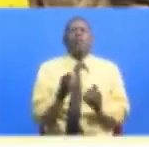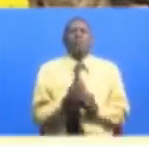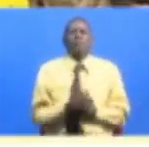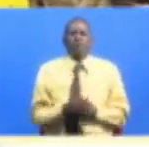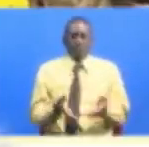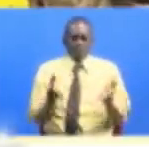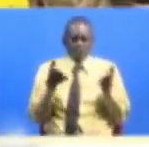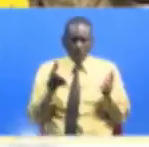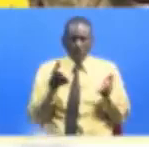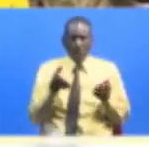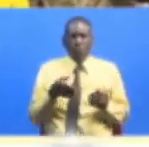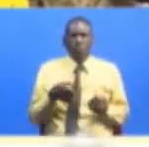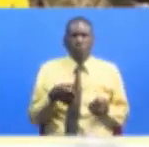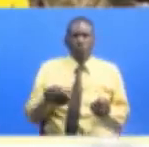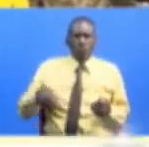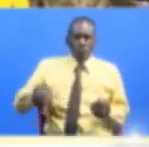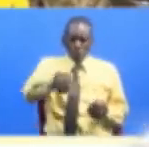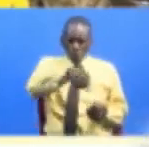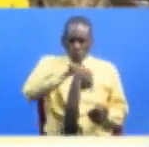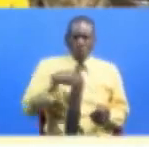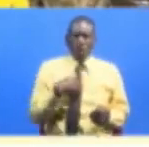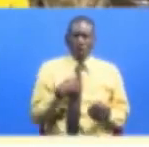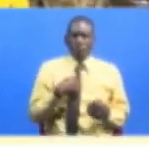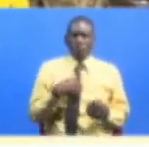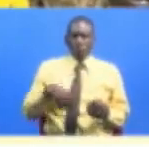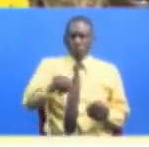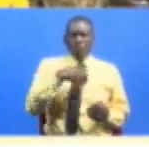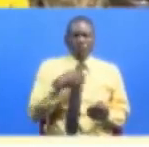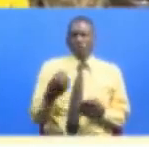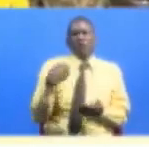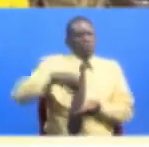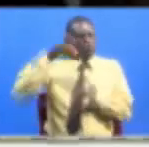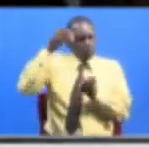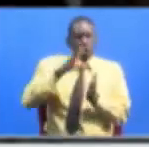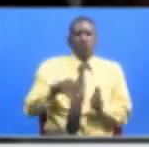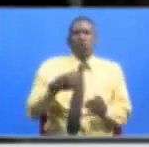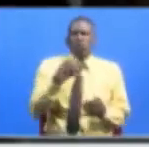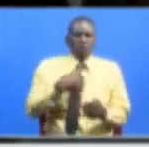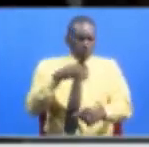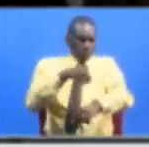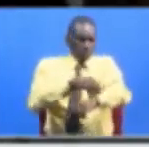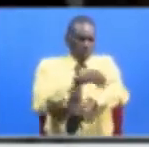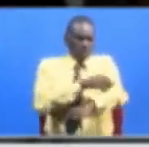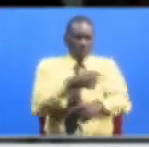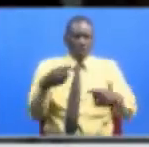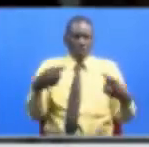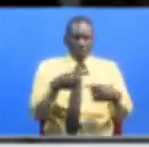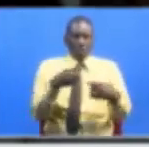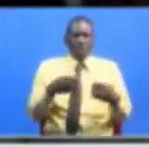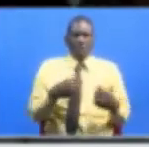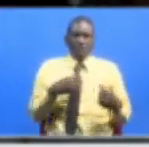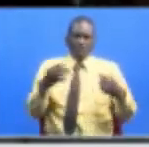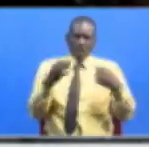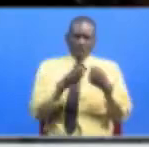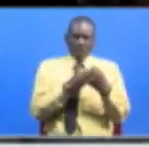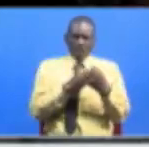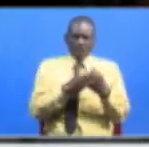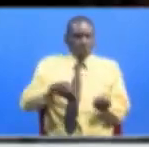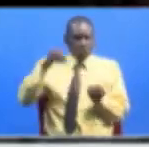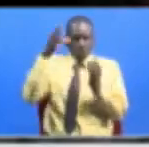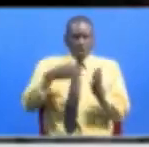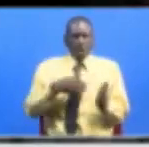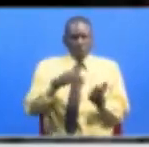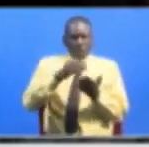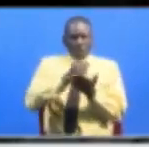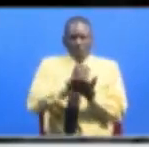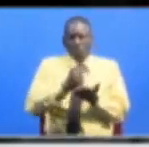Currently, we have a number of students who have slight injuries. We have 8 who have been referred to Moi Teaching